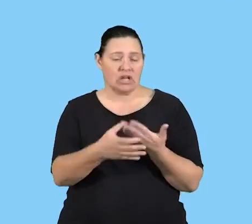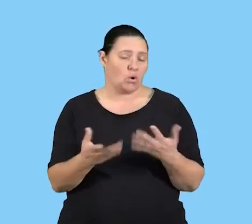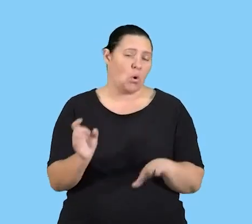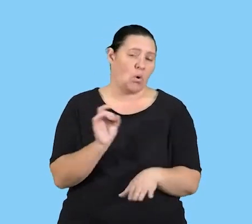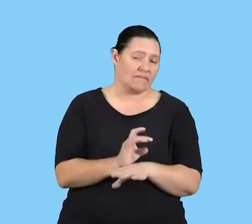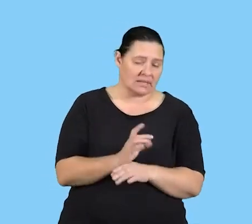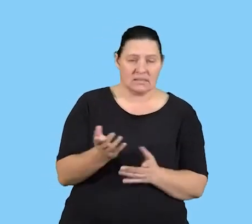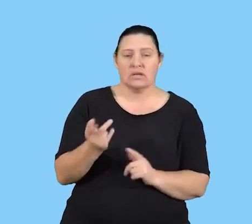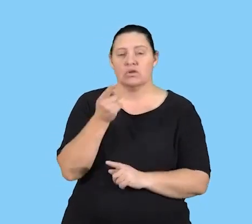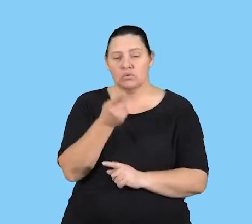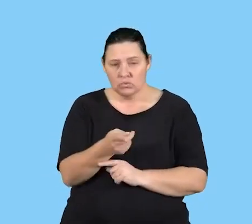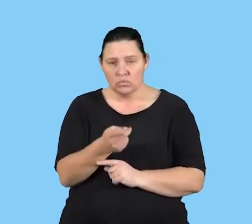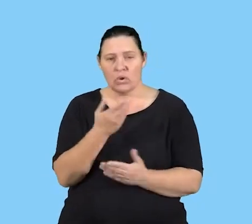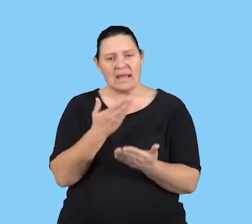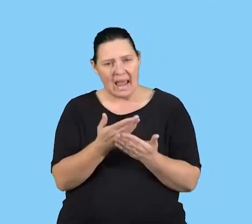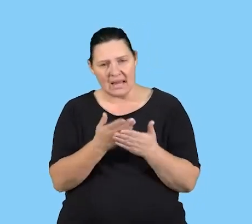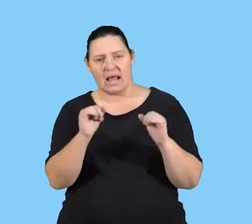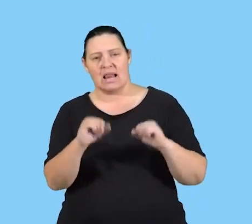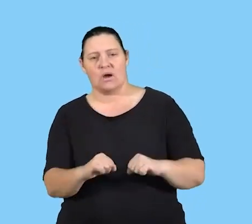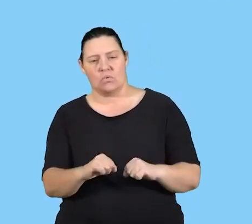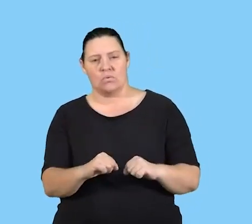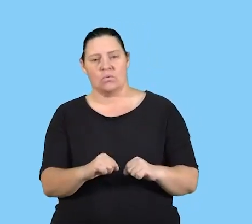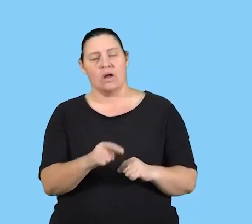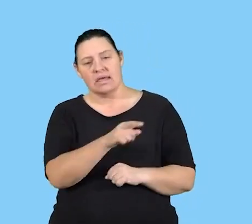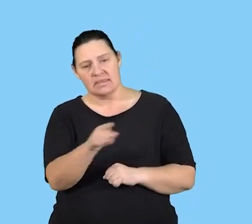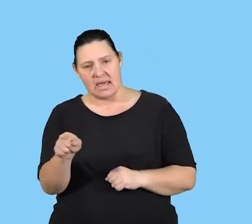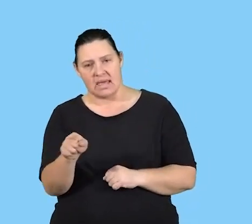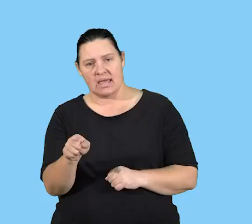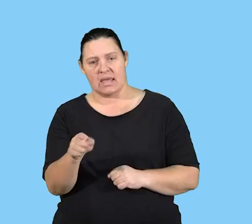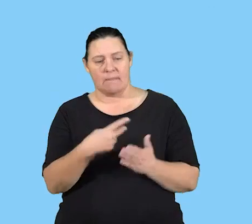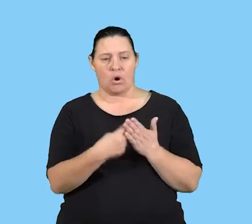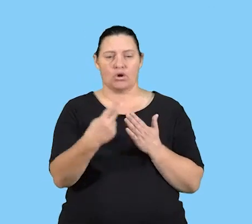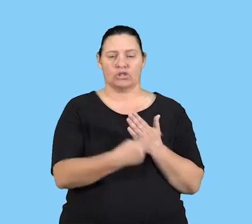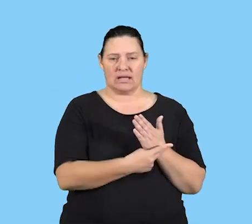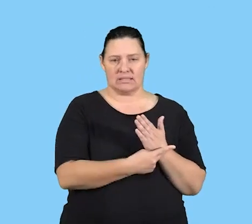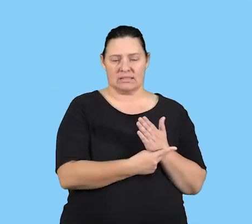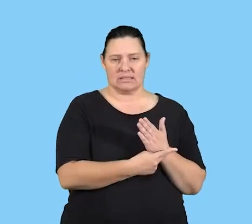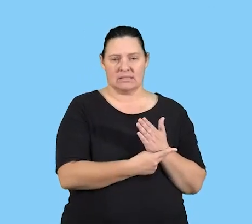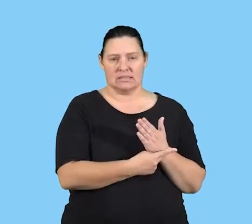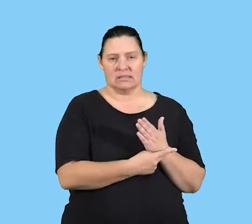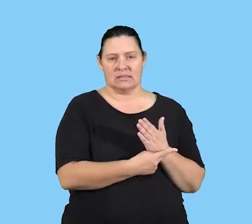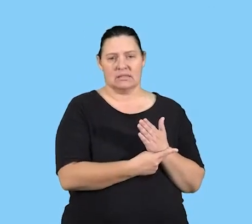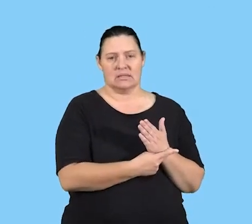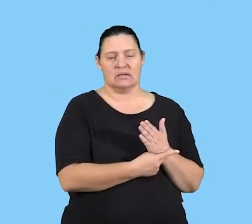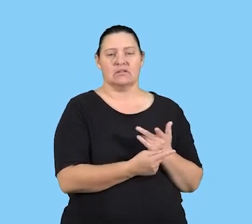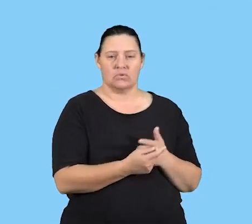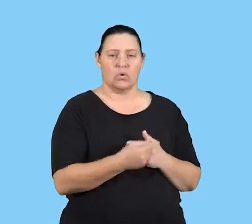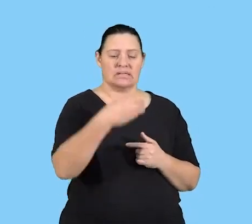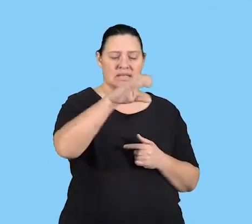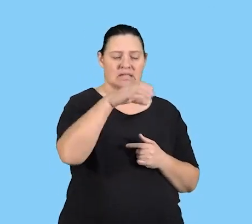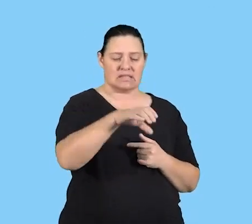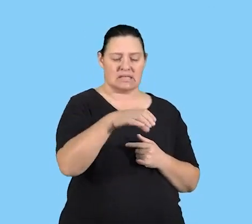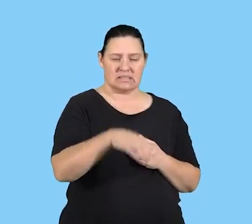that you can allow your learners to submit your project according to